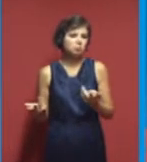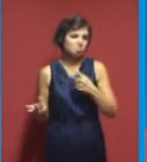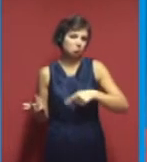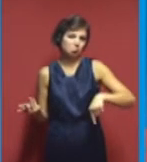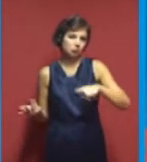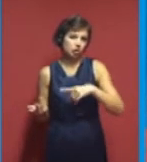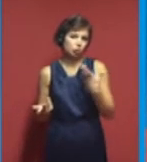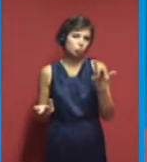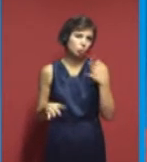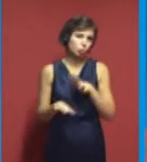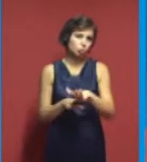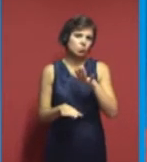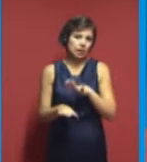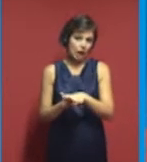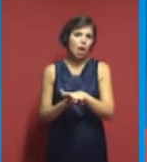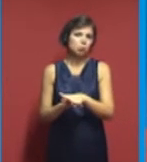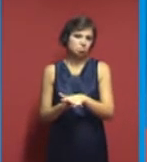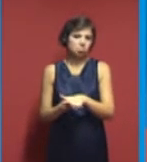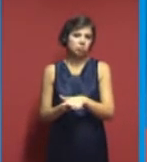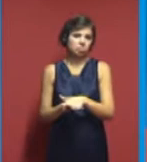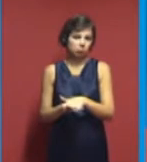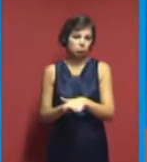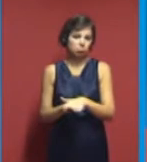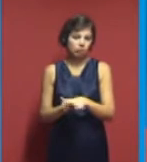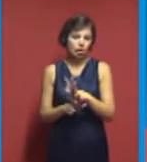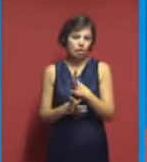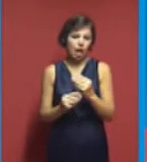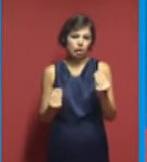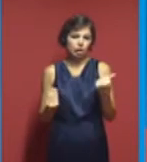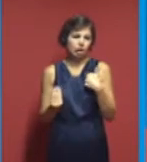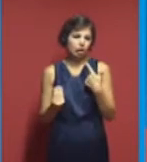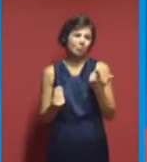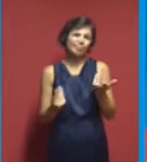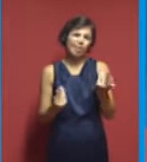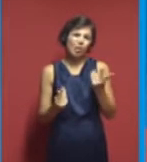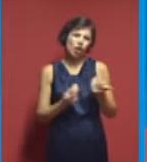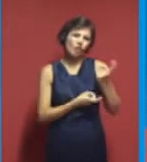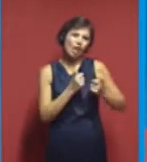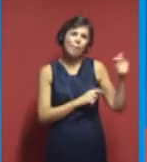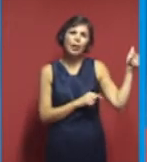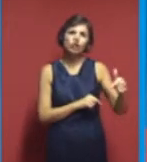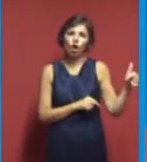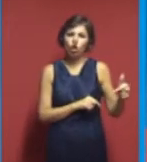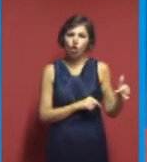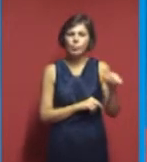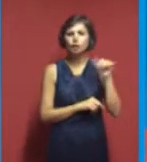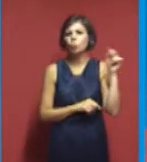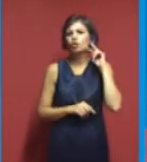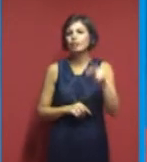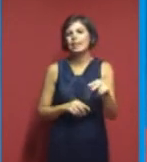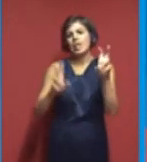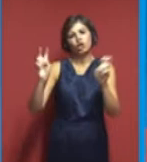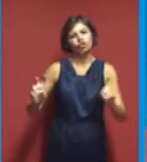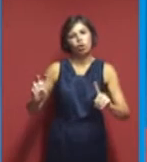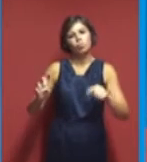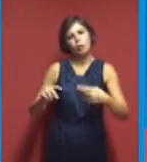basically based on oil, and not only in terms of energy, but actually the raw materials that are used for it, right? One of also interesting things